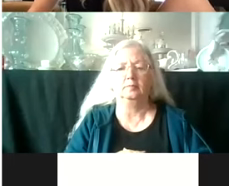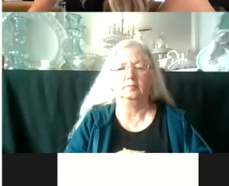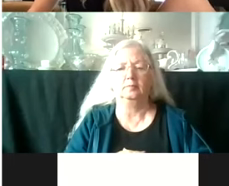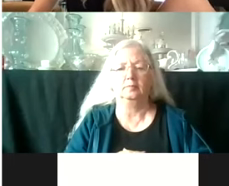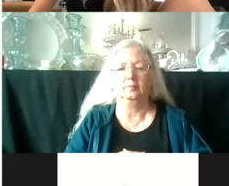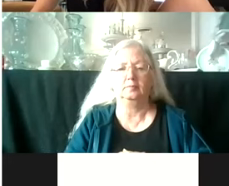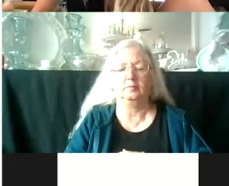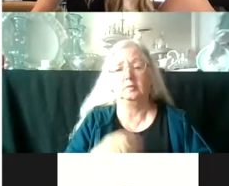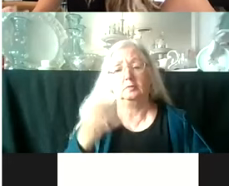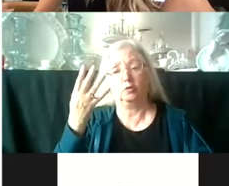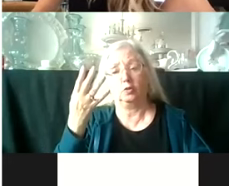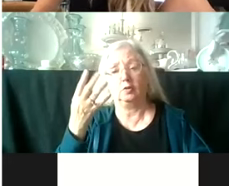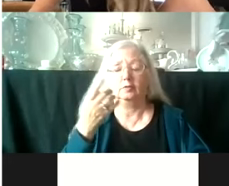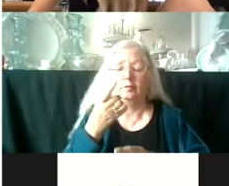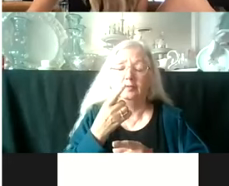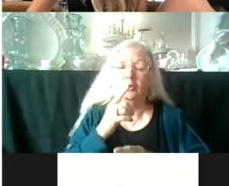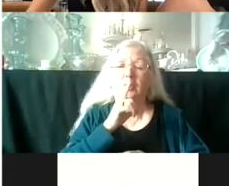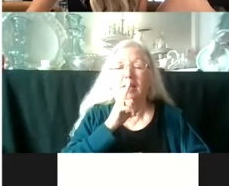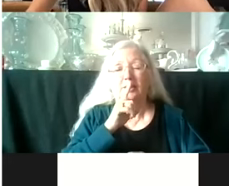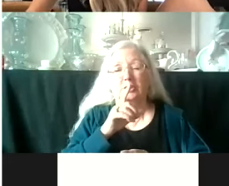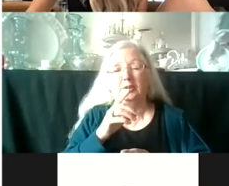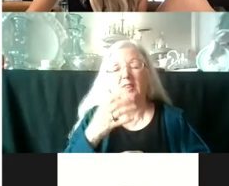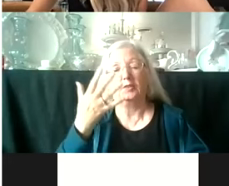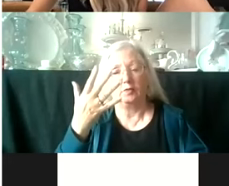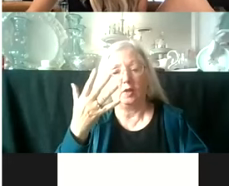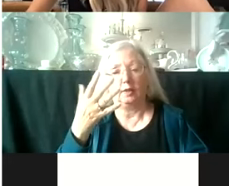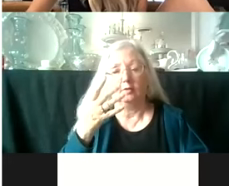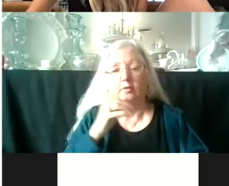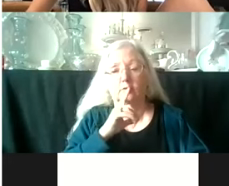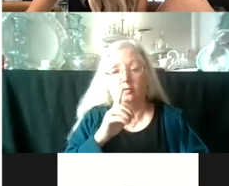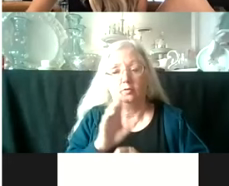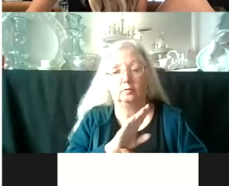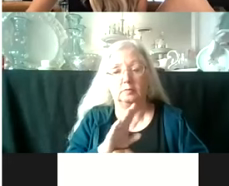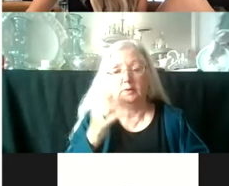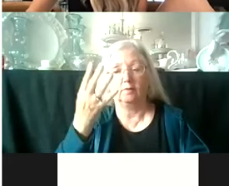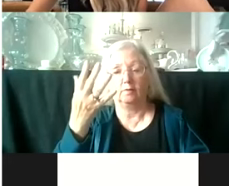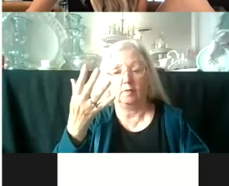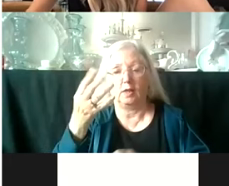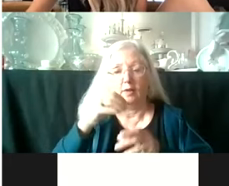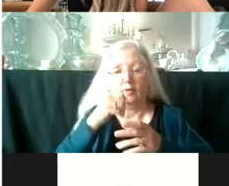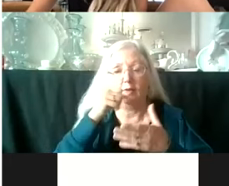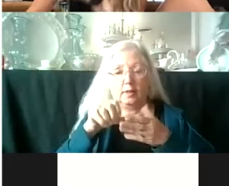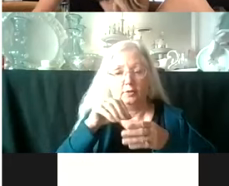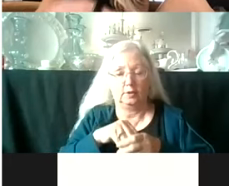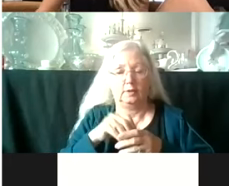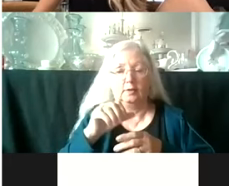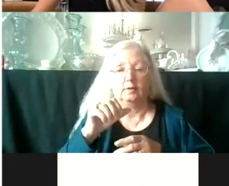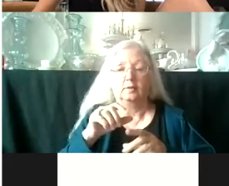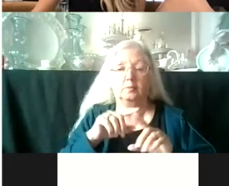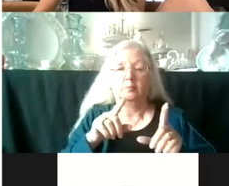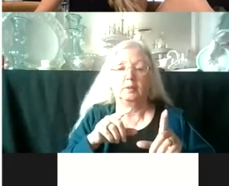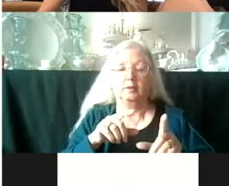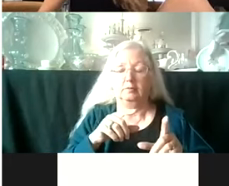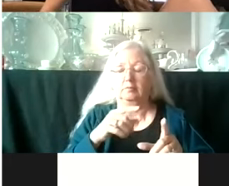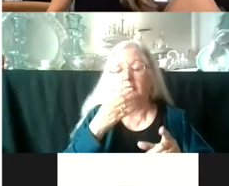Right, well, technically there is 5. Right, letters in their alphabet, but Adina's got the right idea.